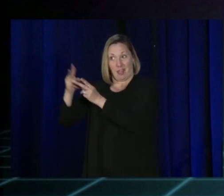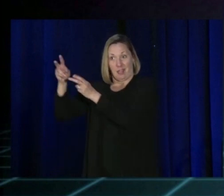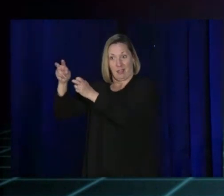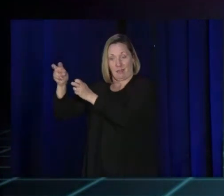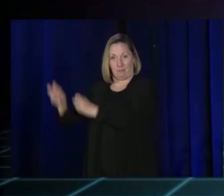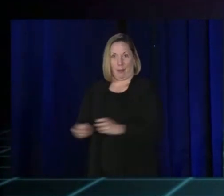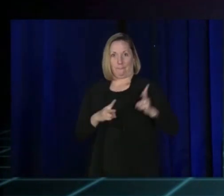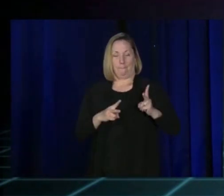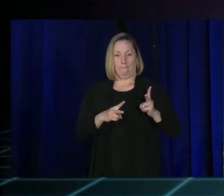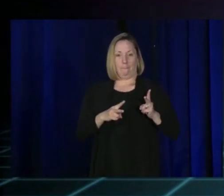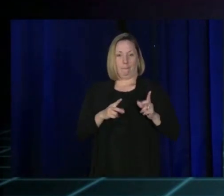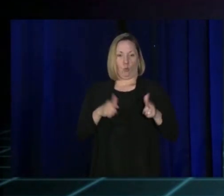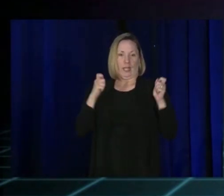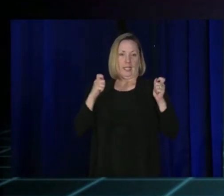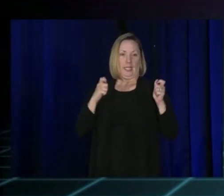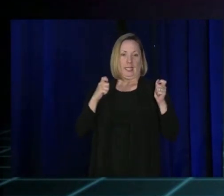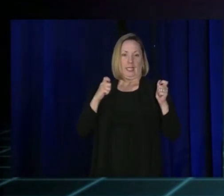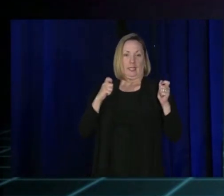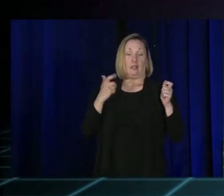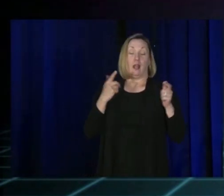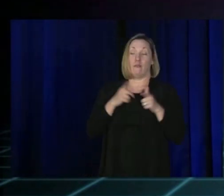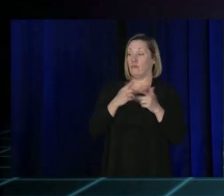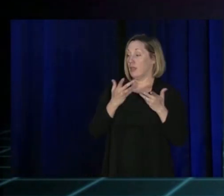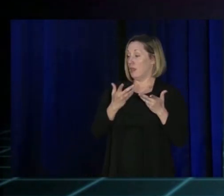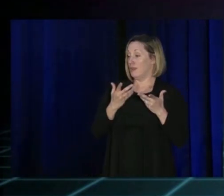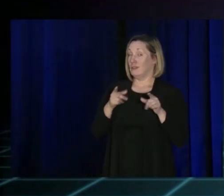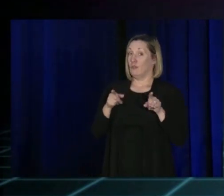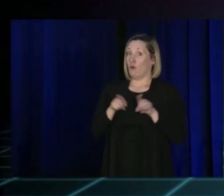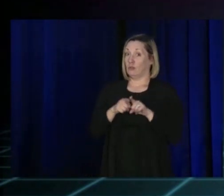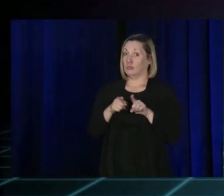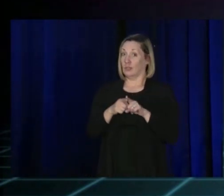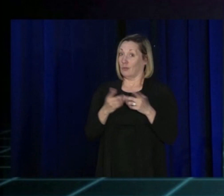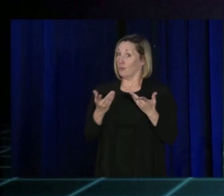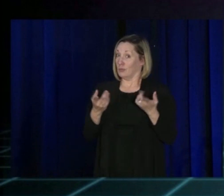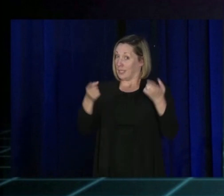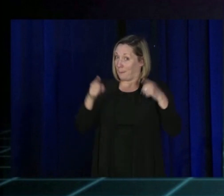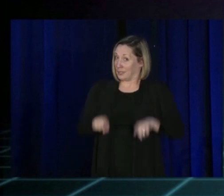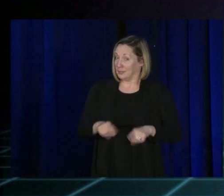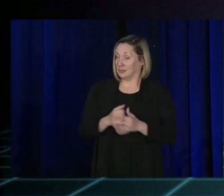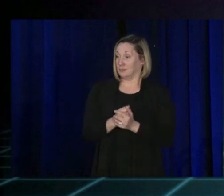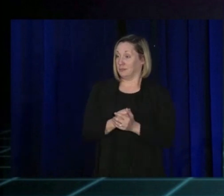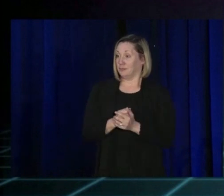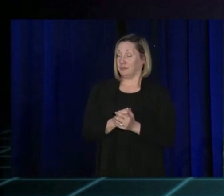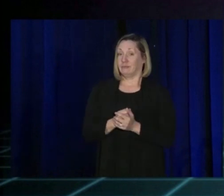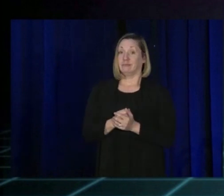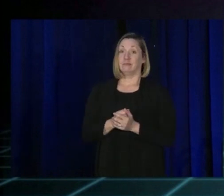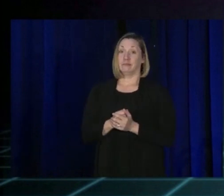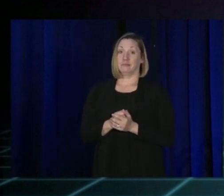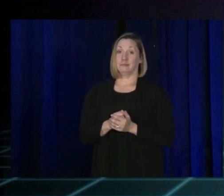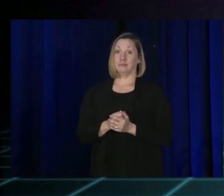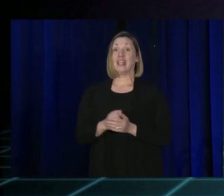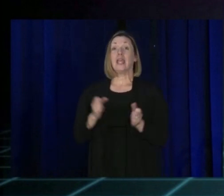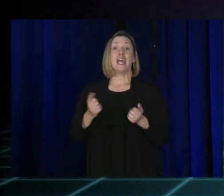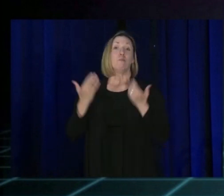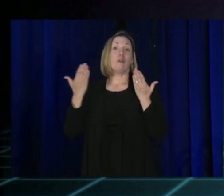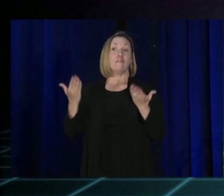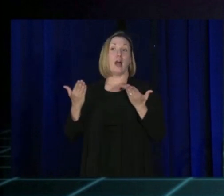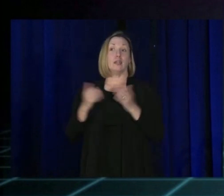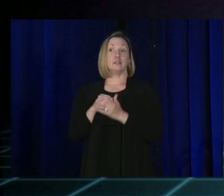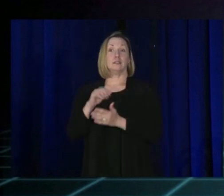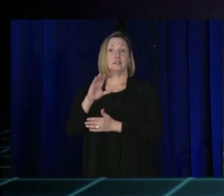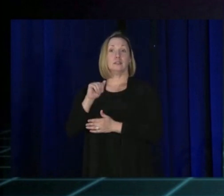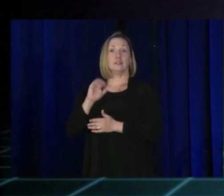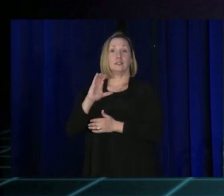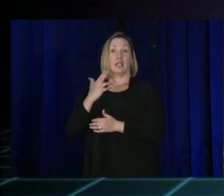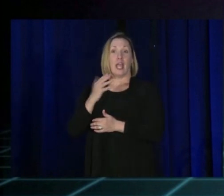quickly. And then on top of that, what happens is that it provides a cache